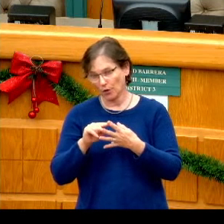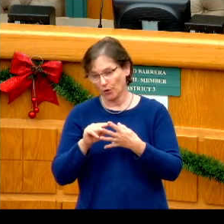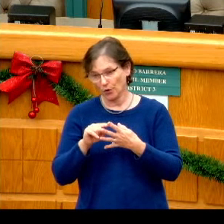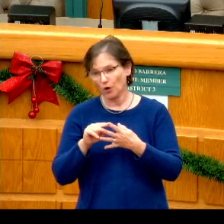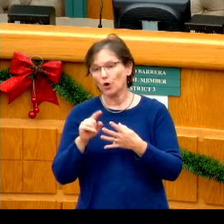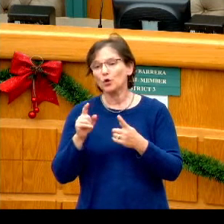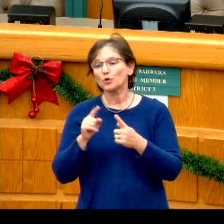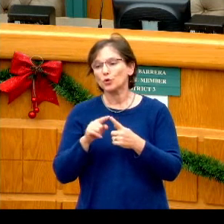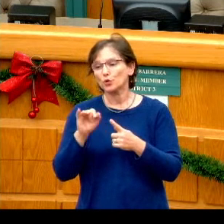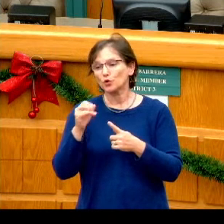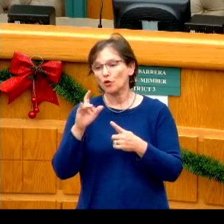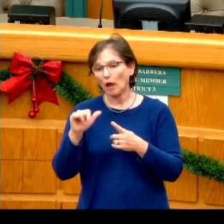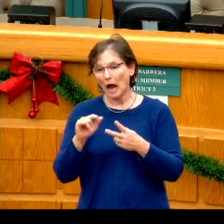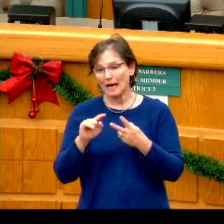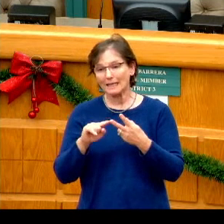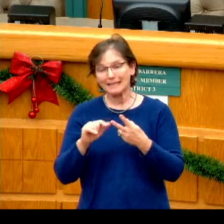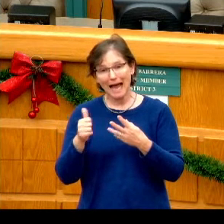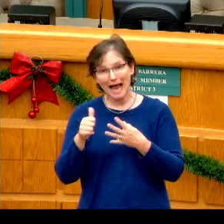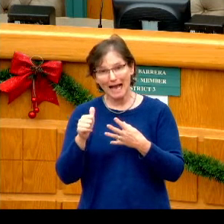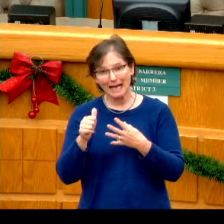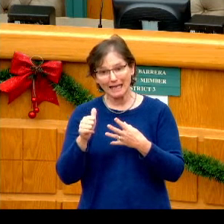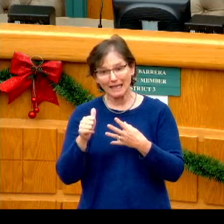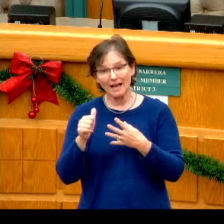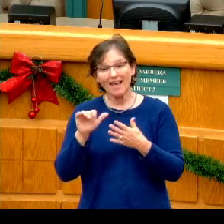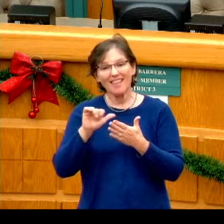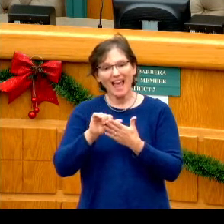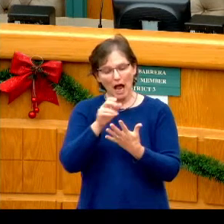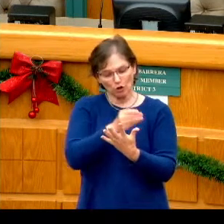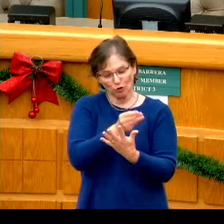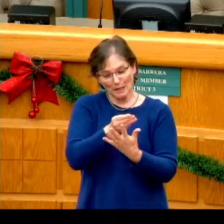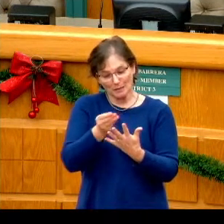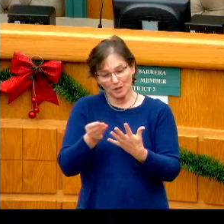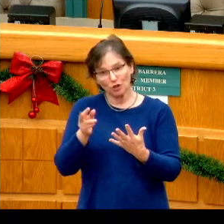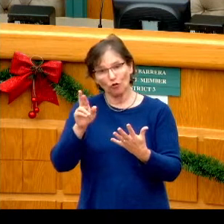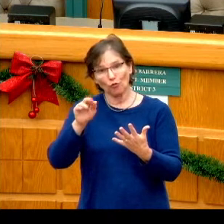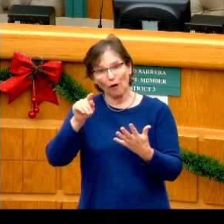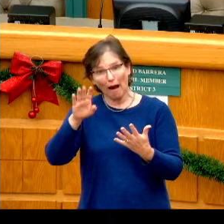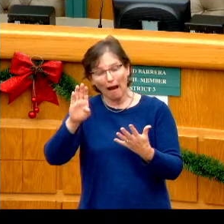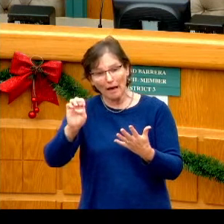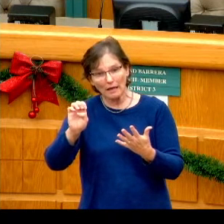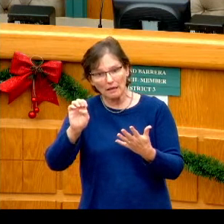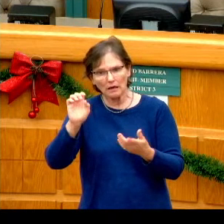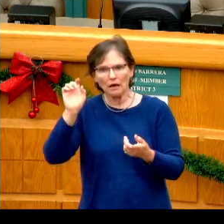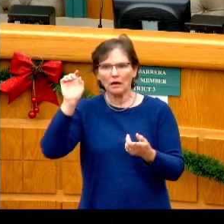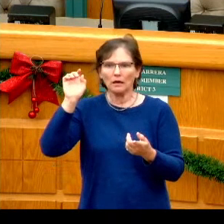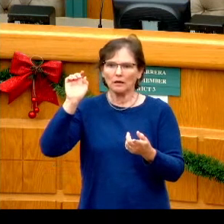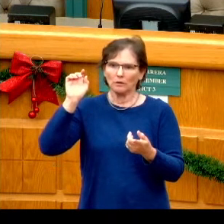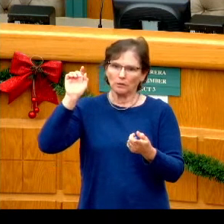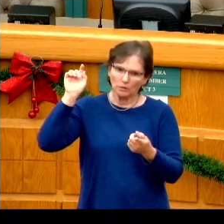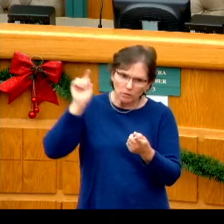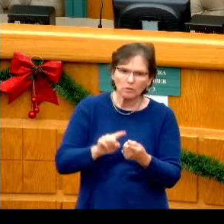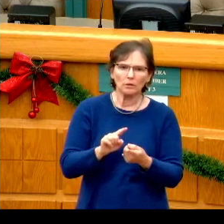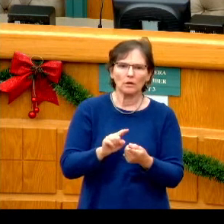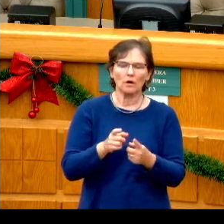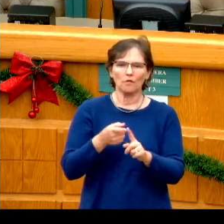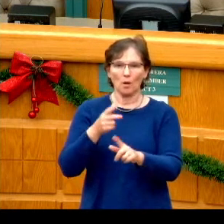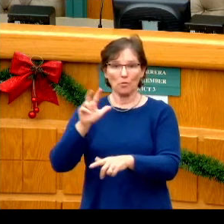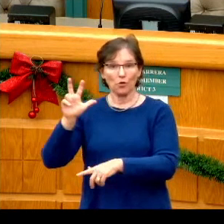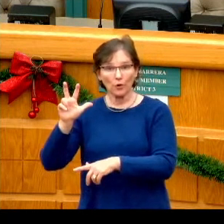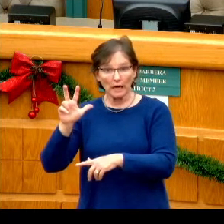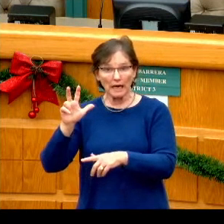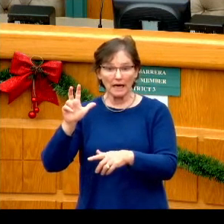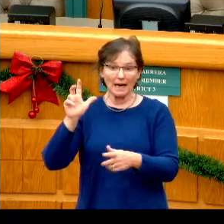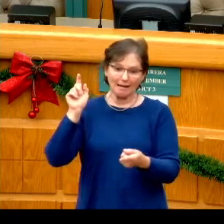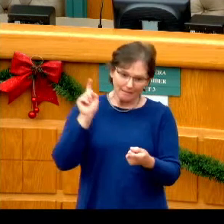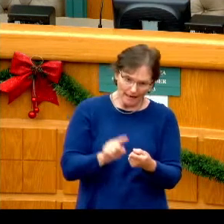we bent the transmission rate from 3 to 0.9. And we're hoping for a